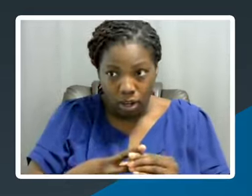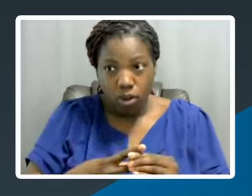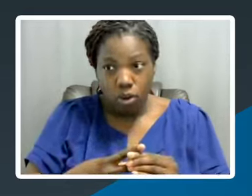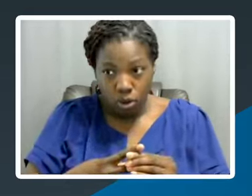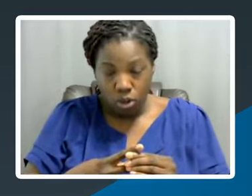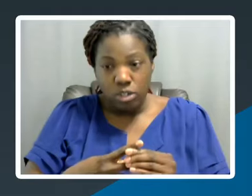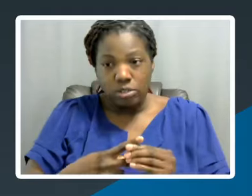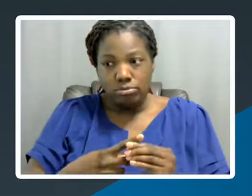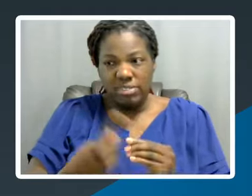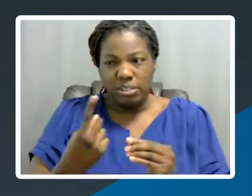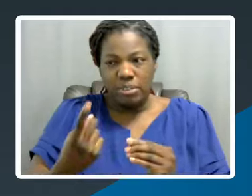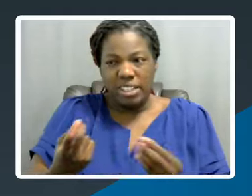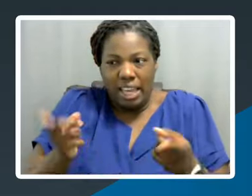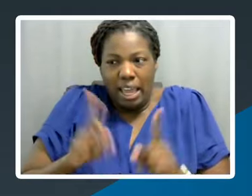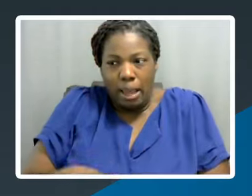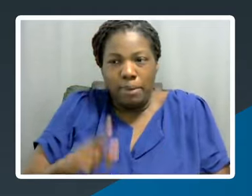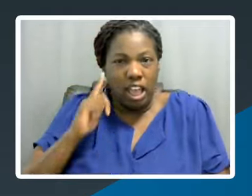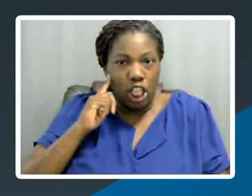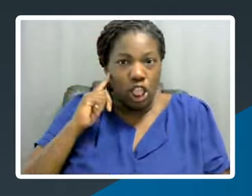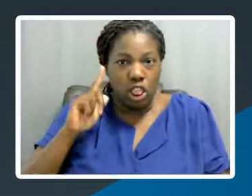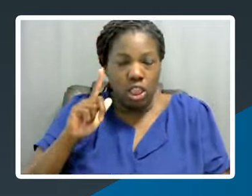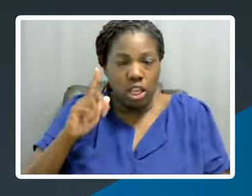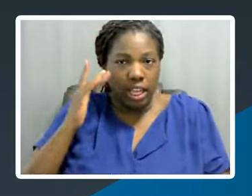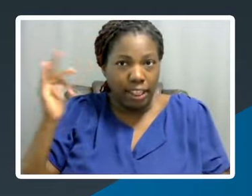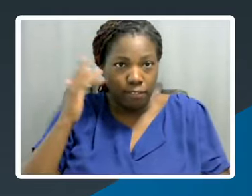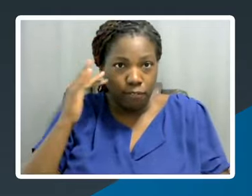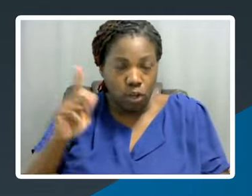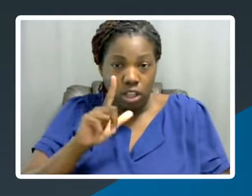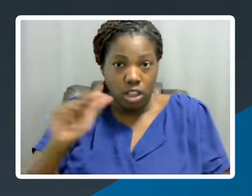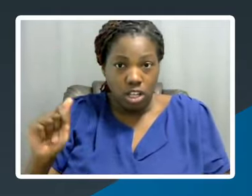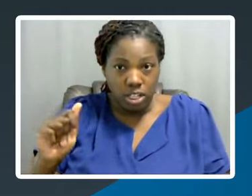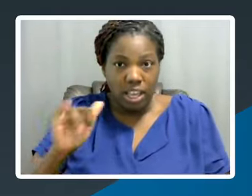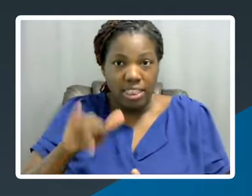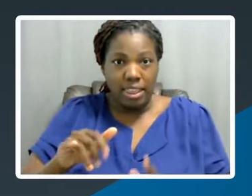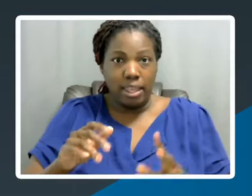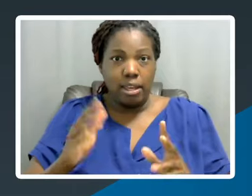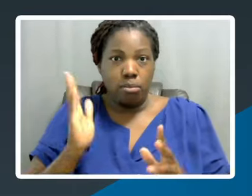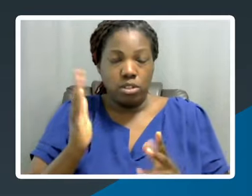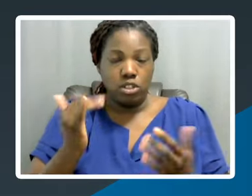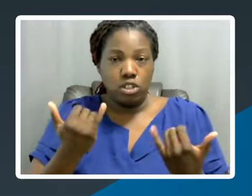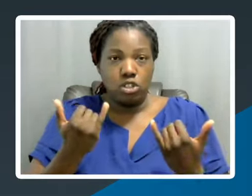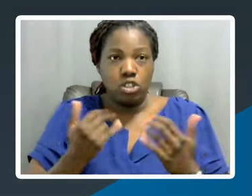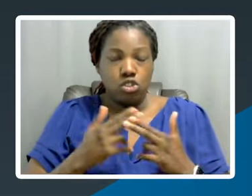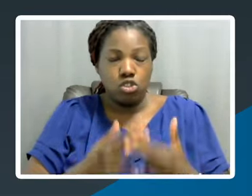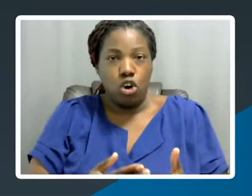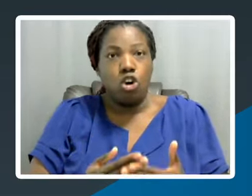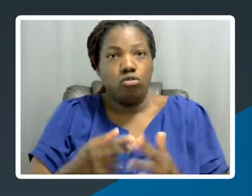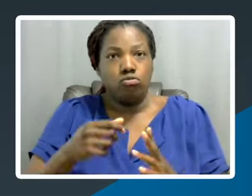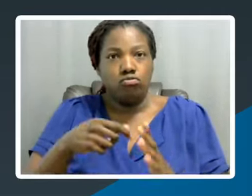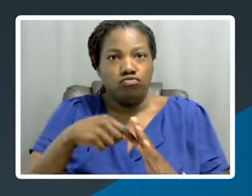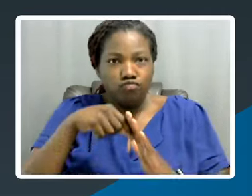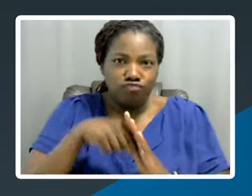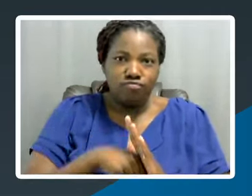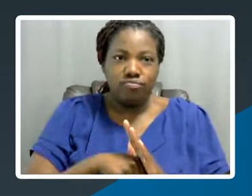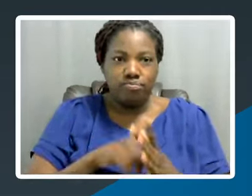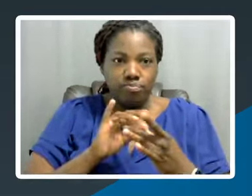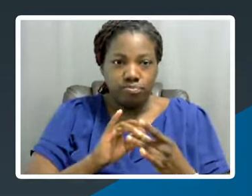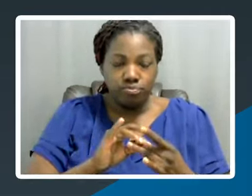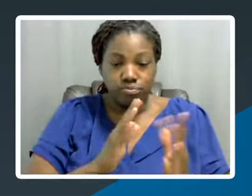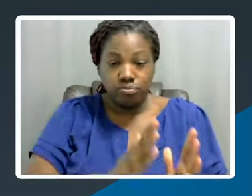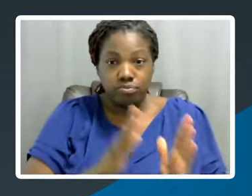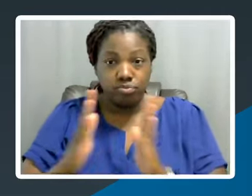Angeles, and that presentation is entitled Deepening Connections. Our third strand is focusing